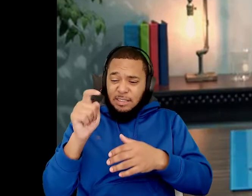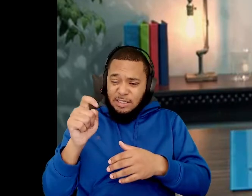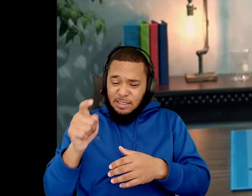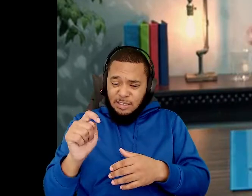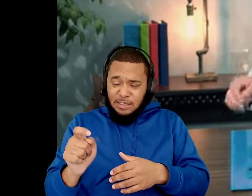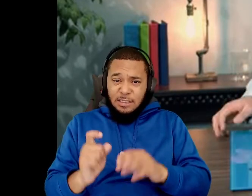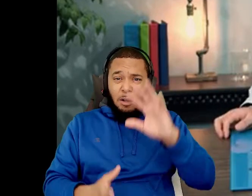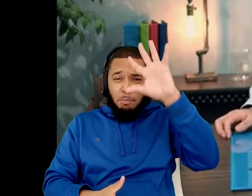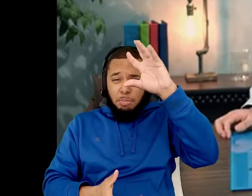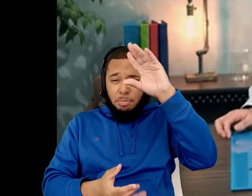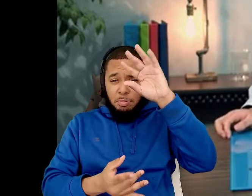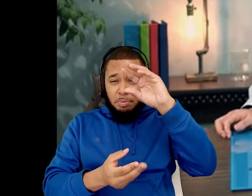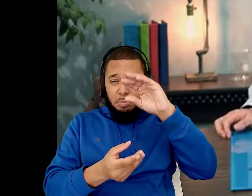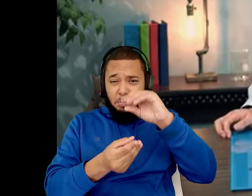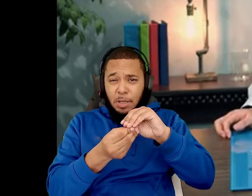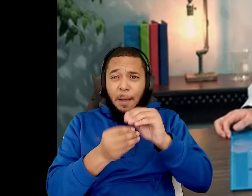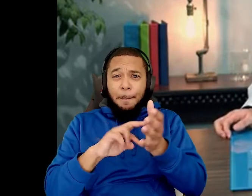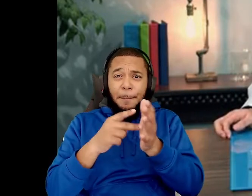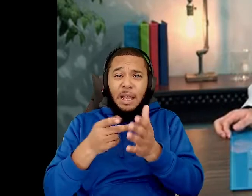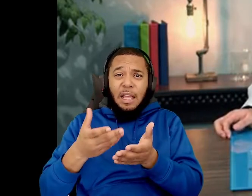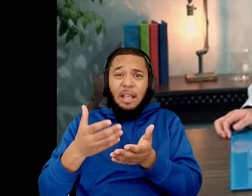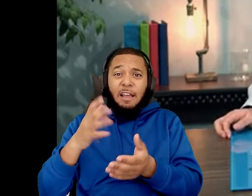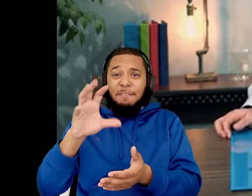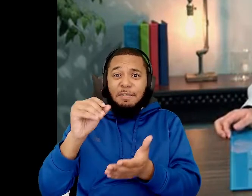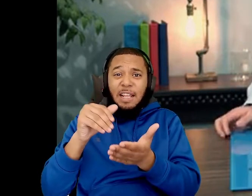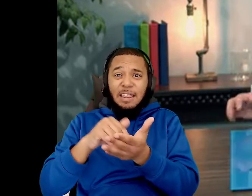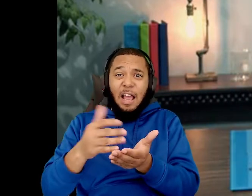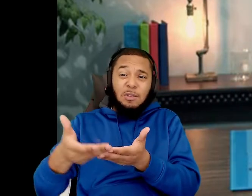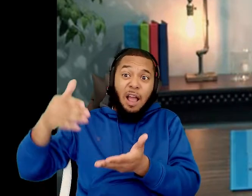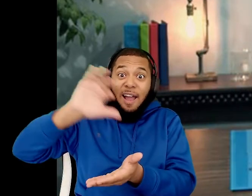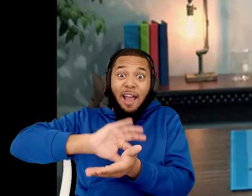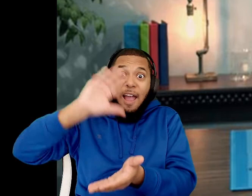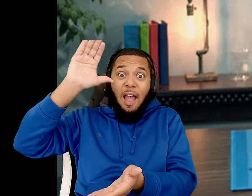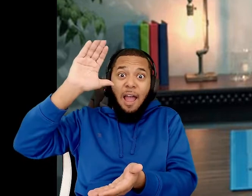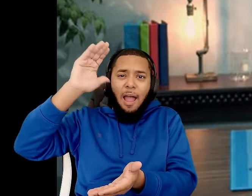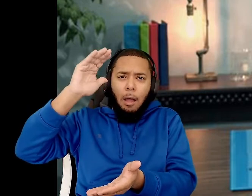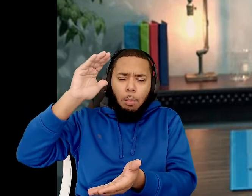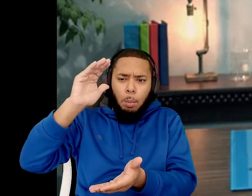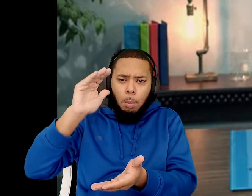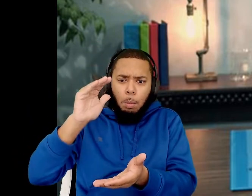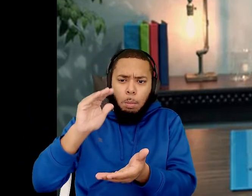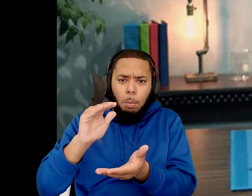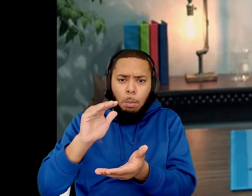chipping away at your paycheck. How much are they cumulatively?